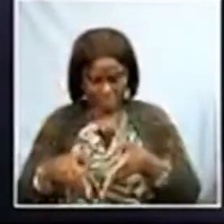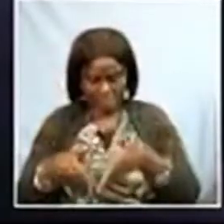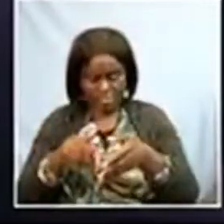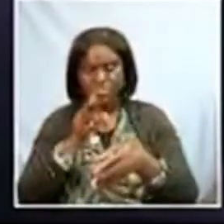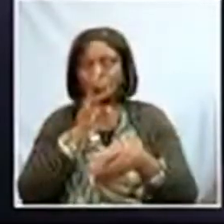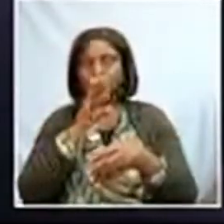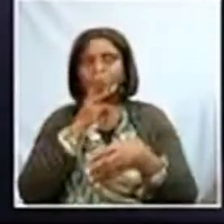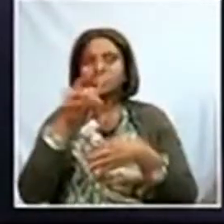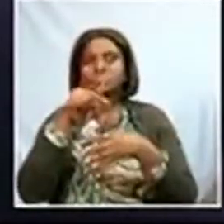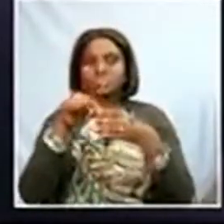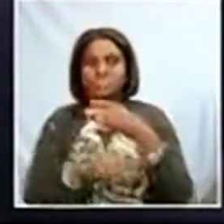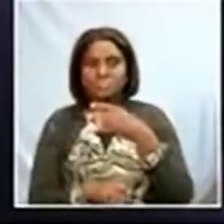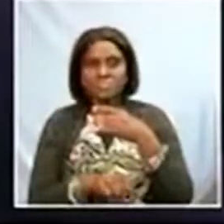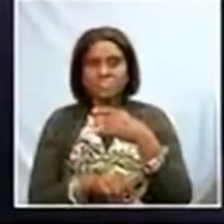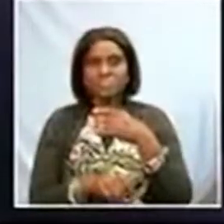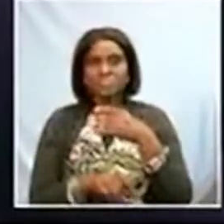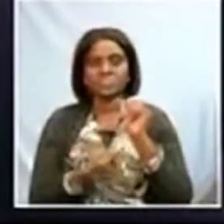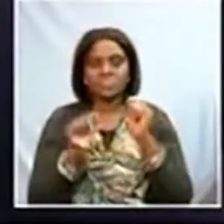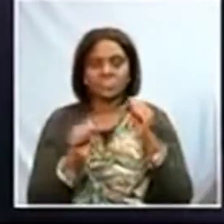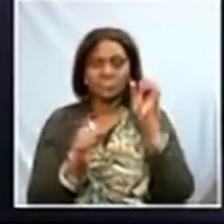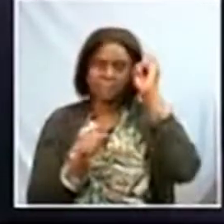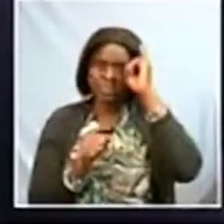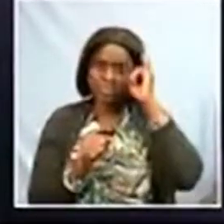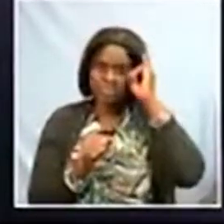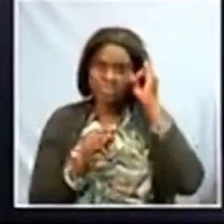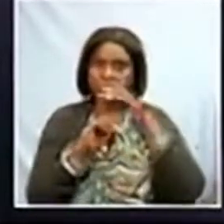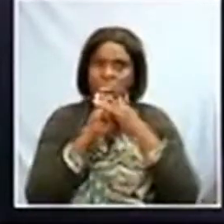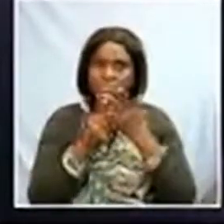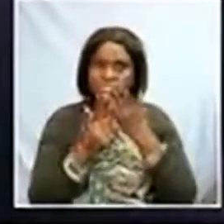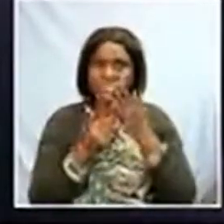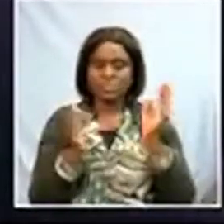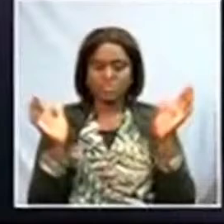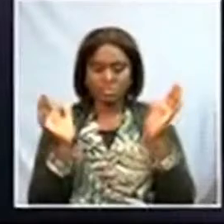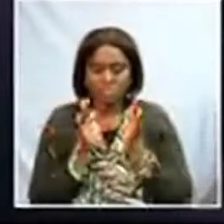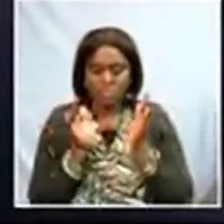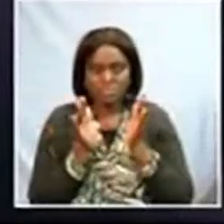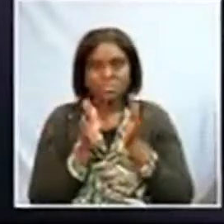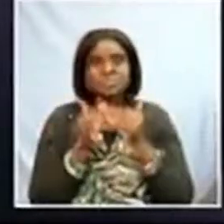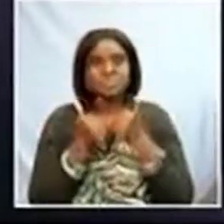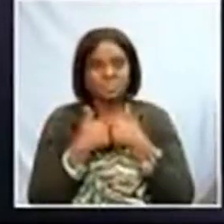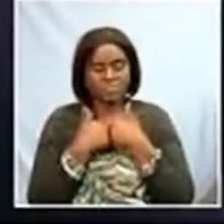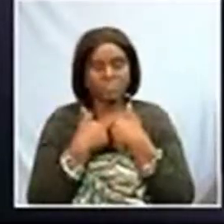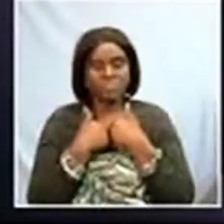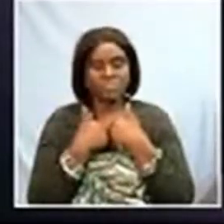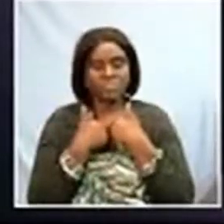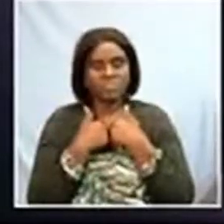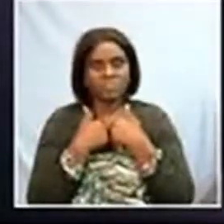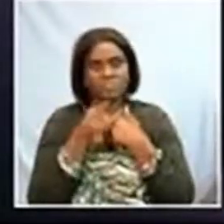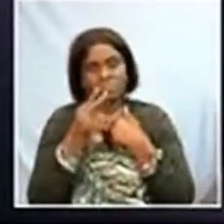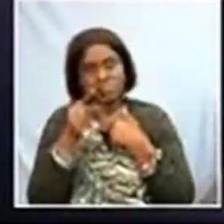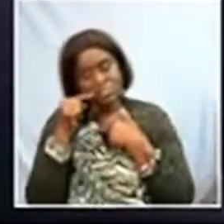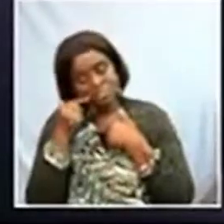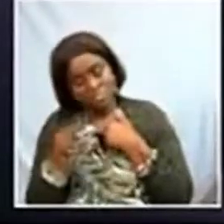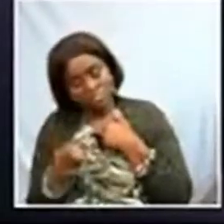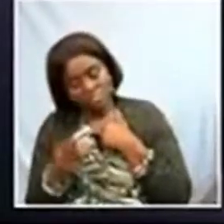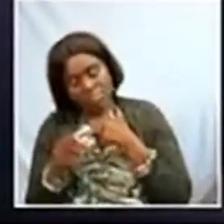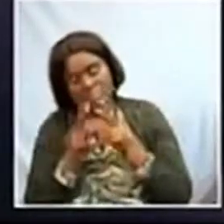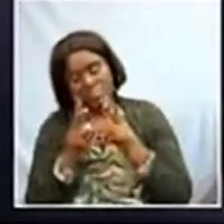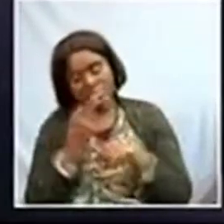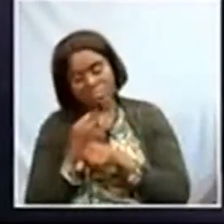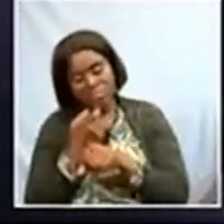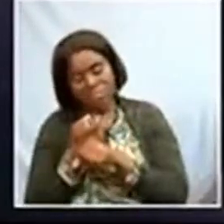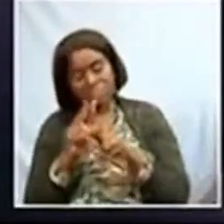borehole. So you can imagine how small the slit has to be. So to see them on a picture would be very difficult,